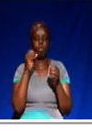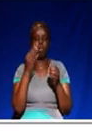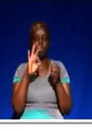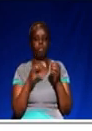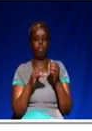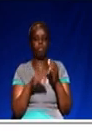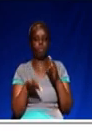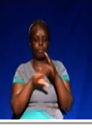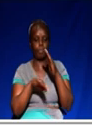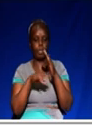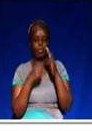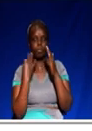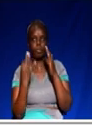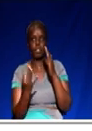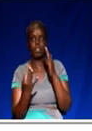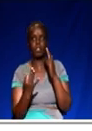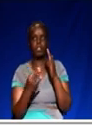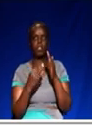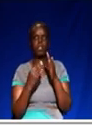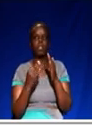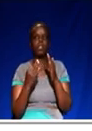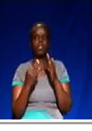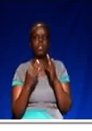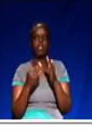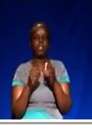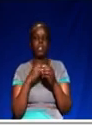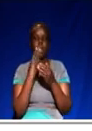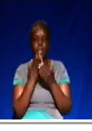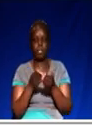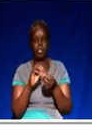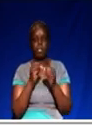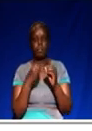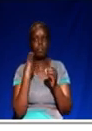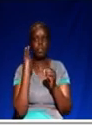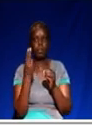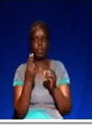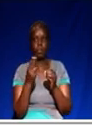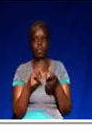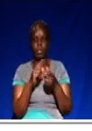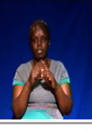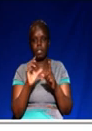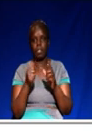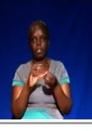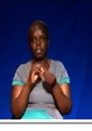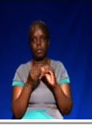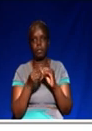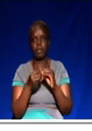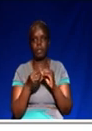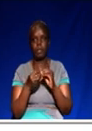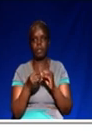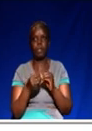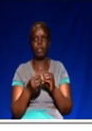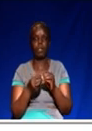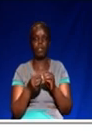the base of 3, and the answer is 2. And the other number is